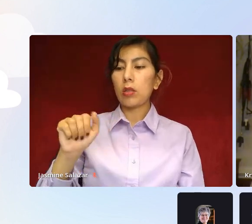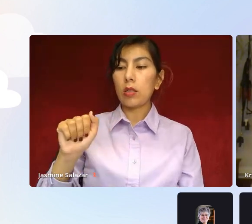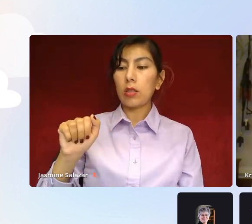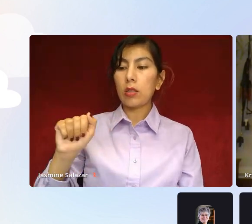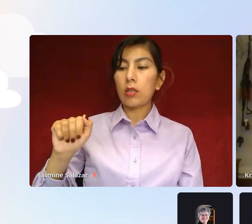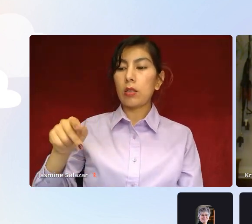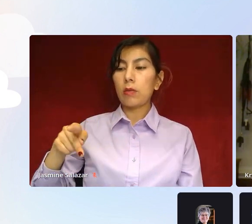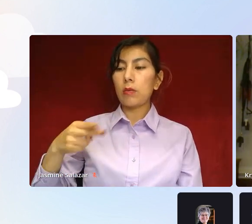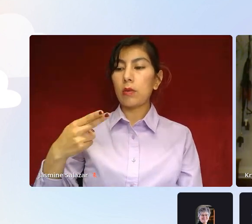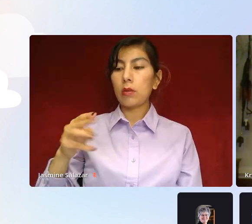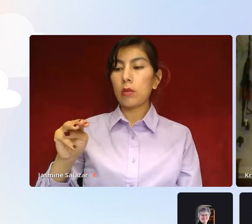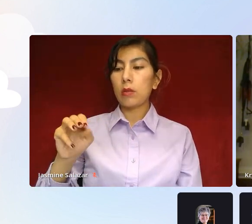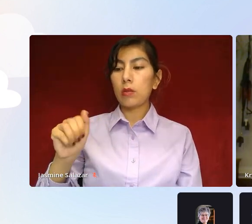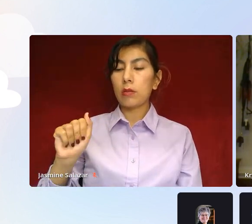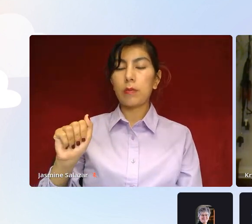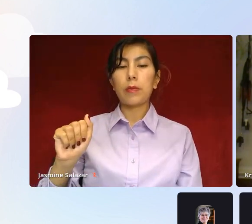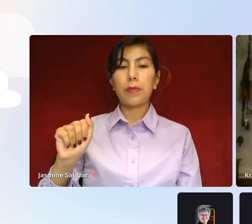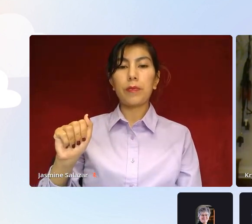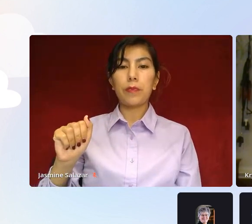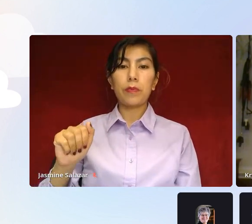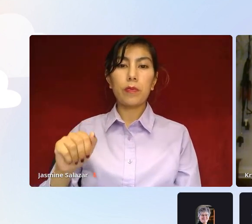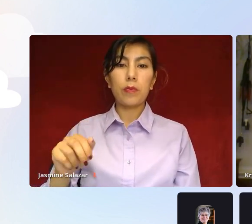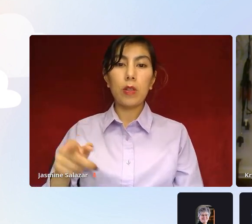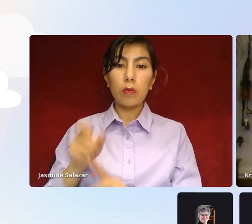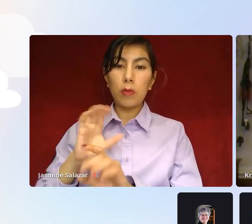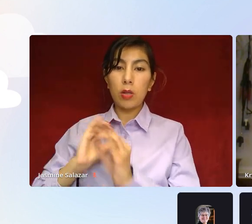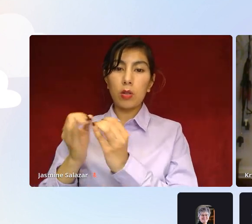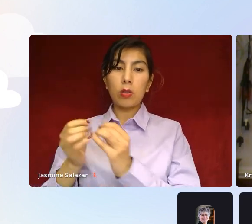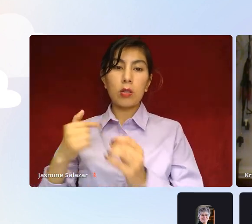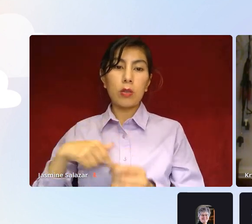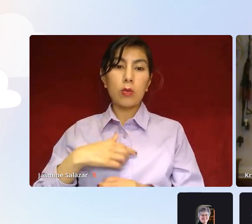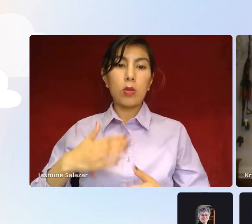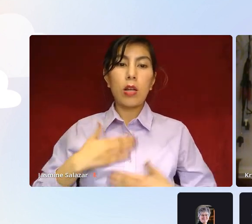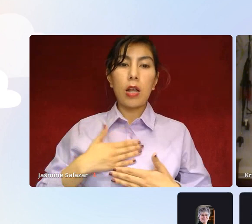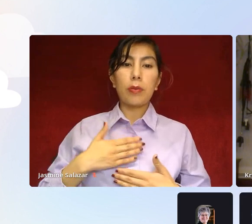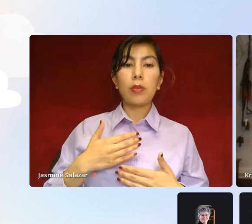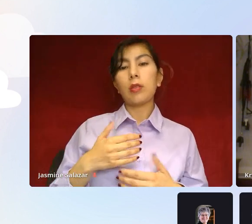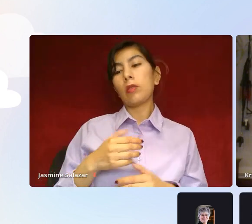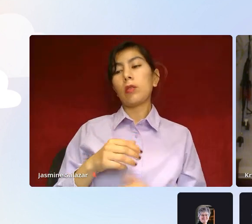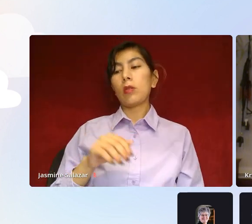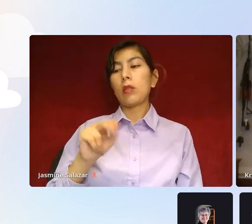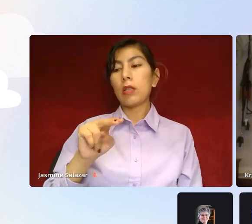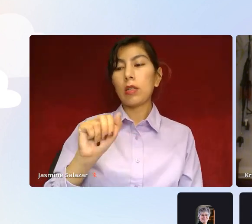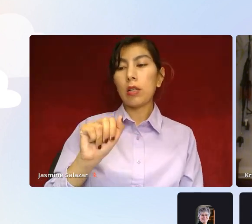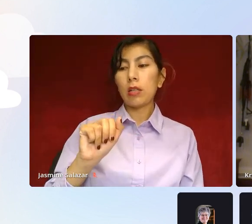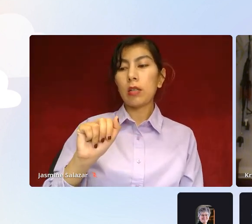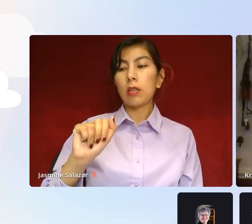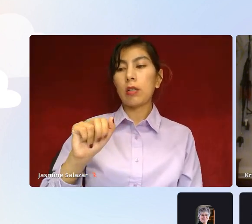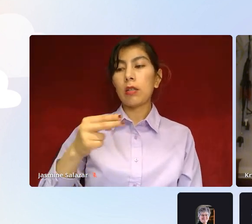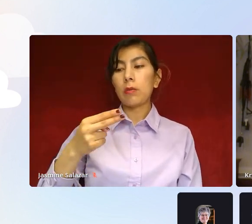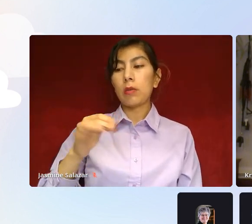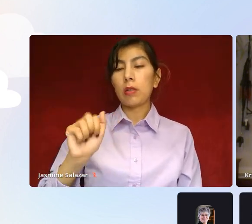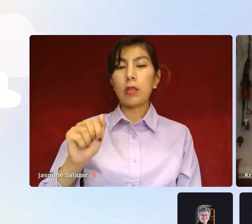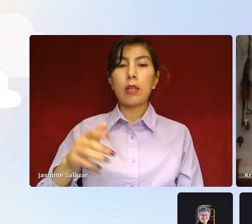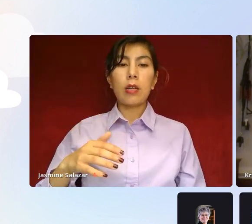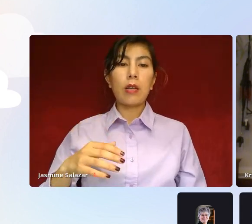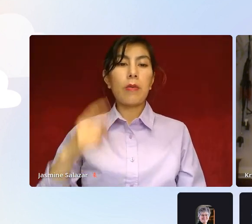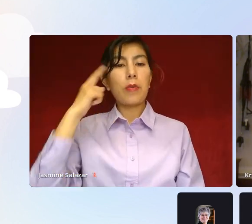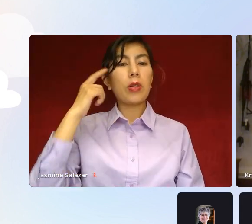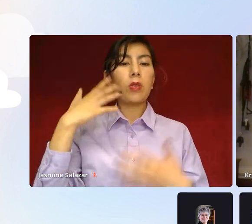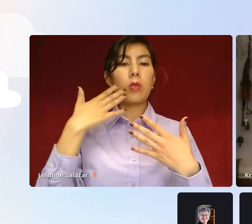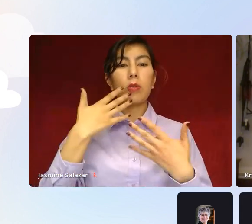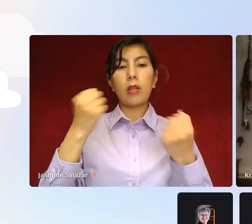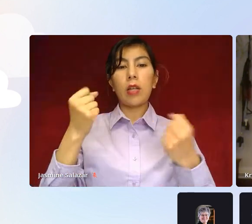On behalf of NAPIMA, I'm excited to wish you all a happy National AANHPI Mental Health Day, a day NAPIMA and